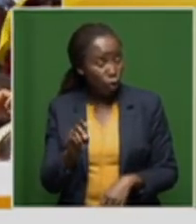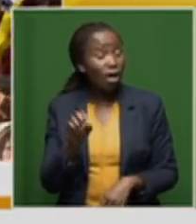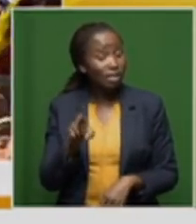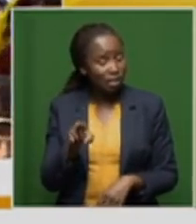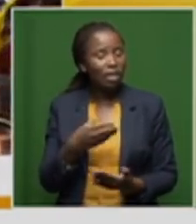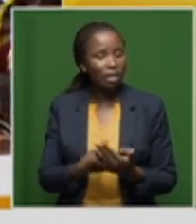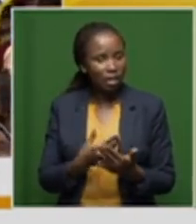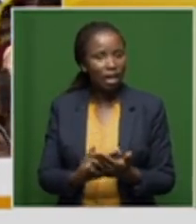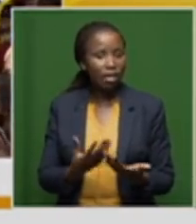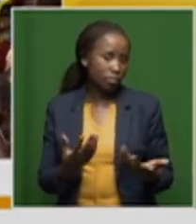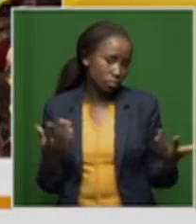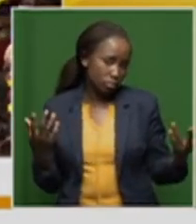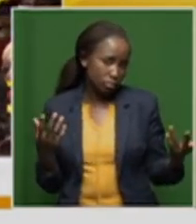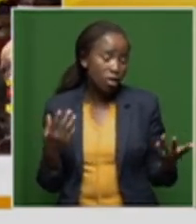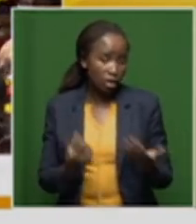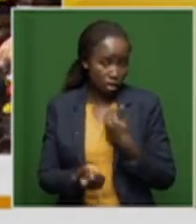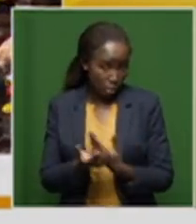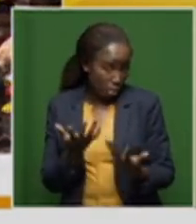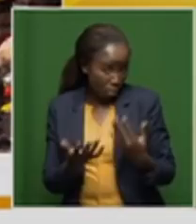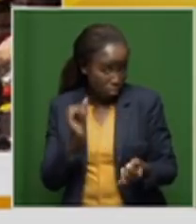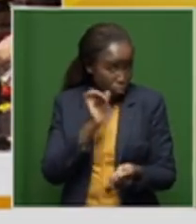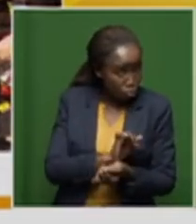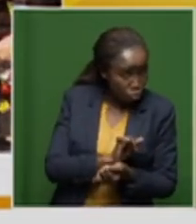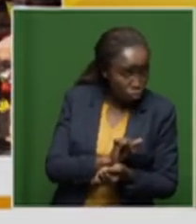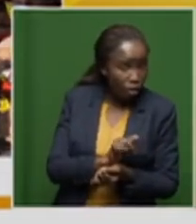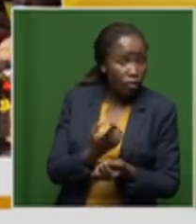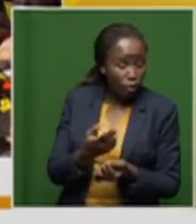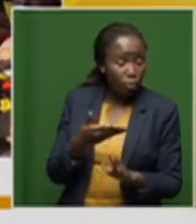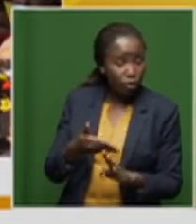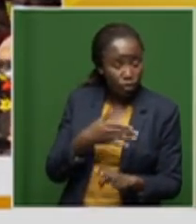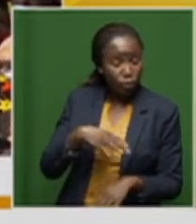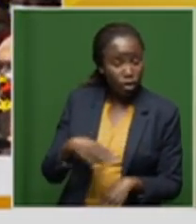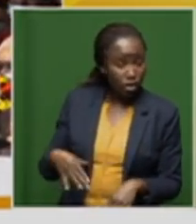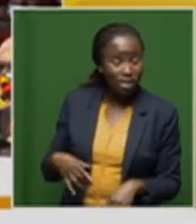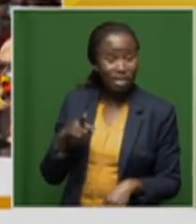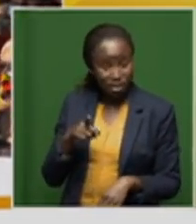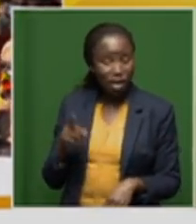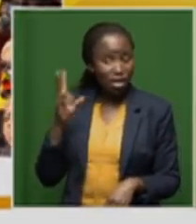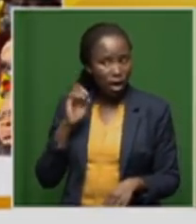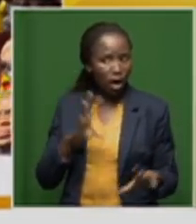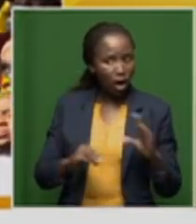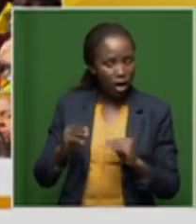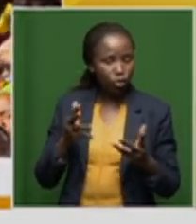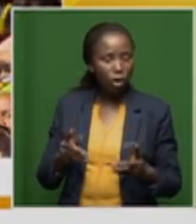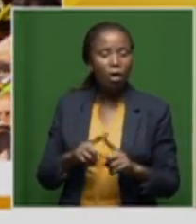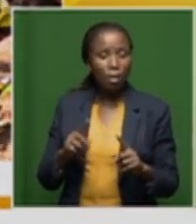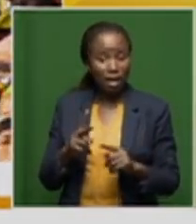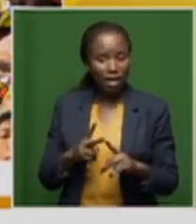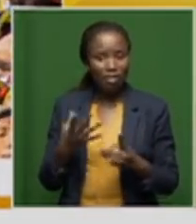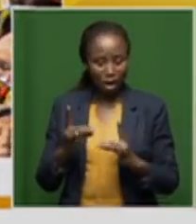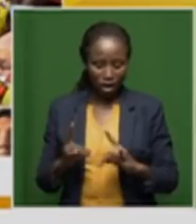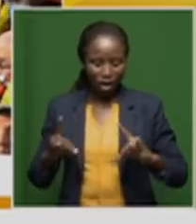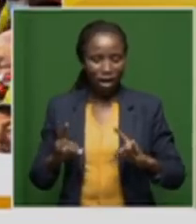possibly, that may have led to an arrest of the former president. Those were the rumors at the time, and so they have camped outside